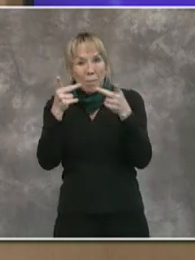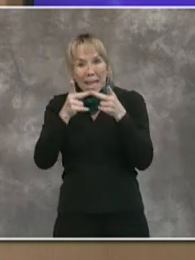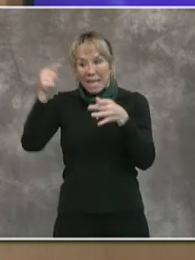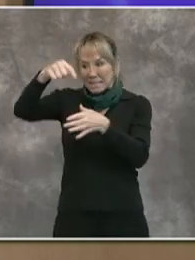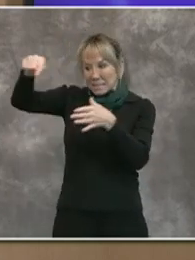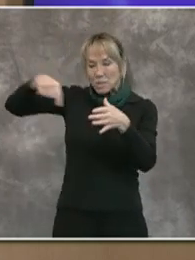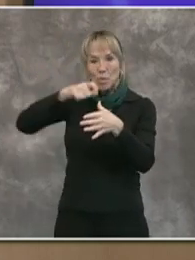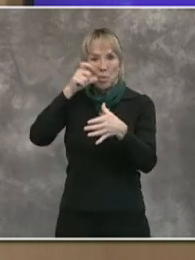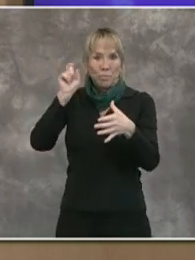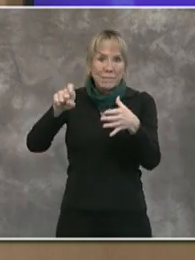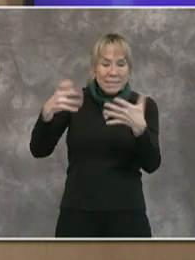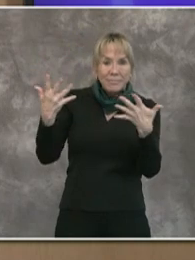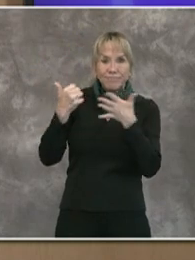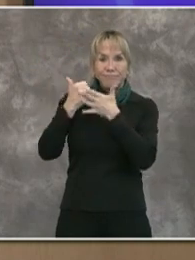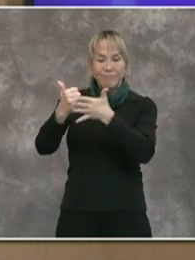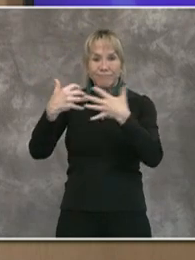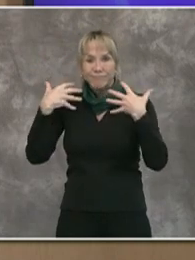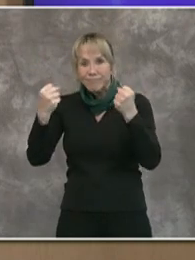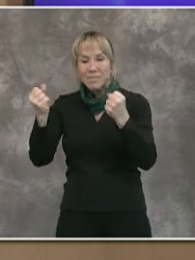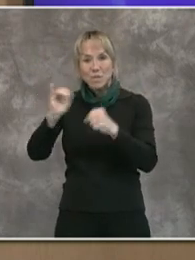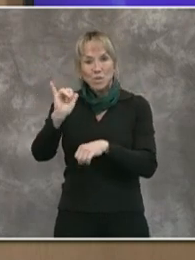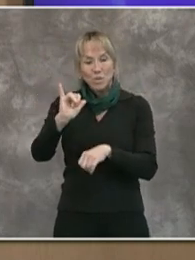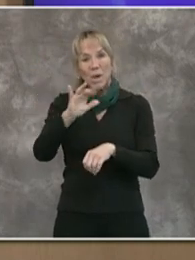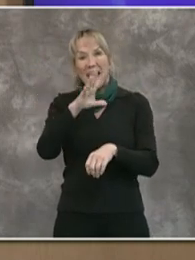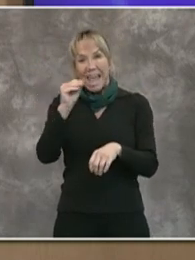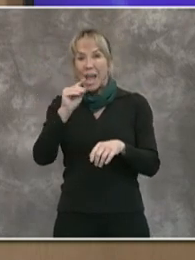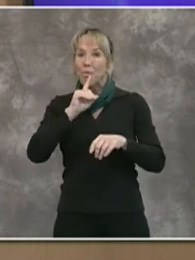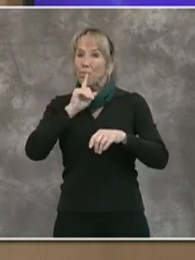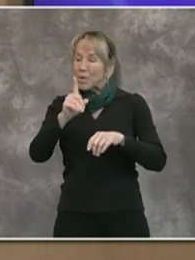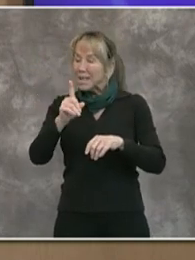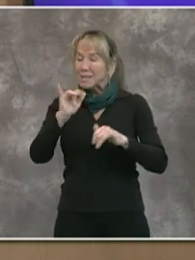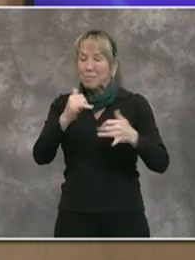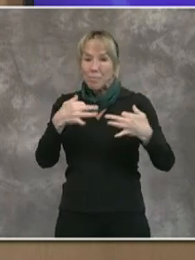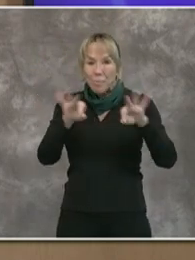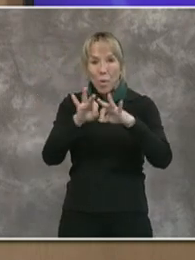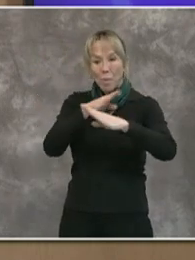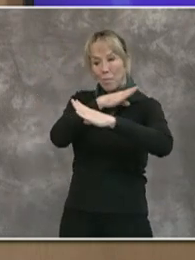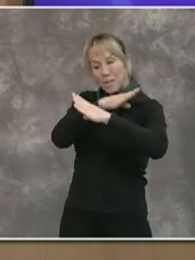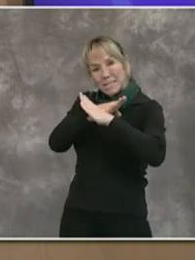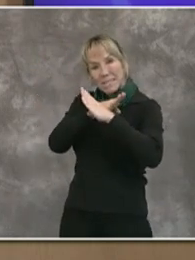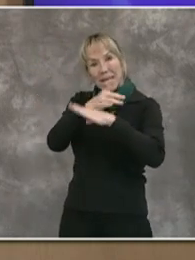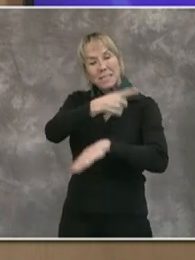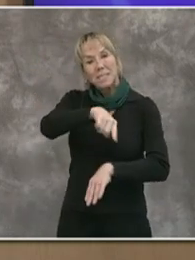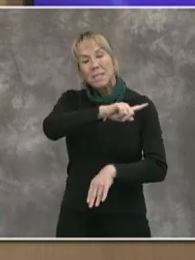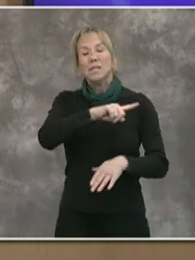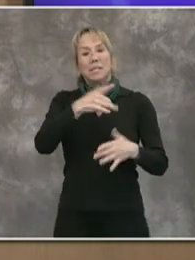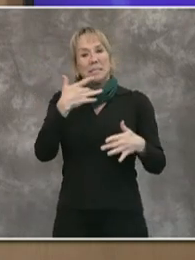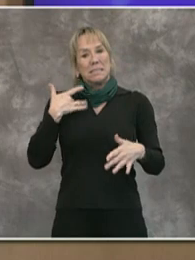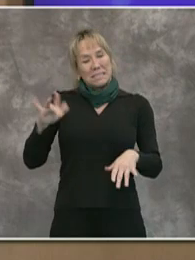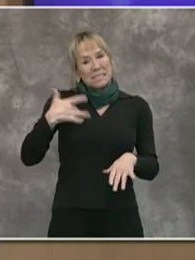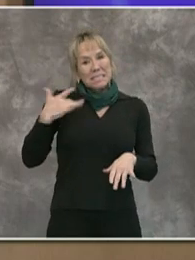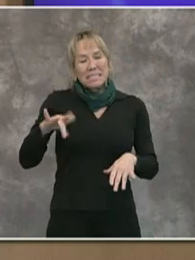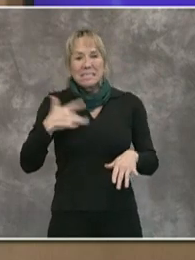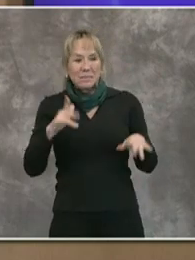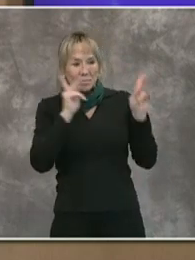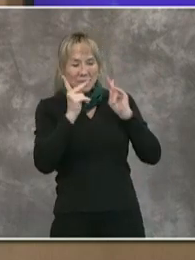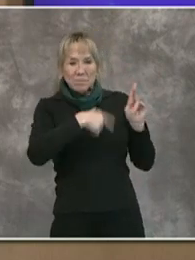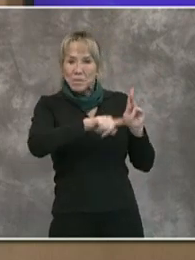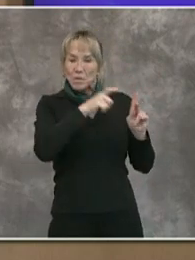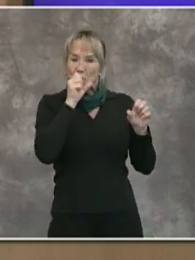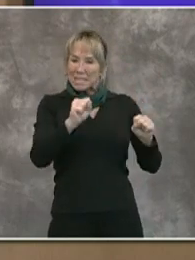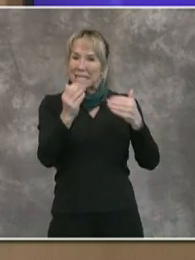and other conditions, an effort protecting vulnerable populations at risk if infected, specific things around efforts